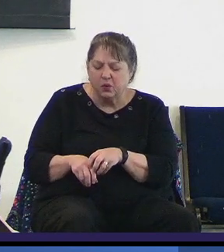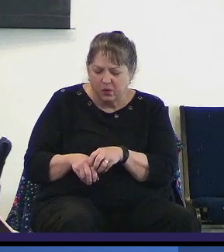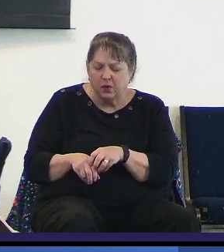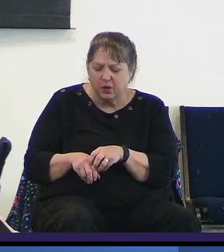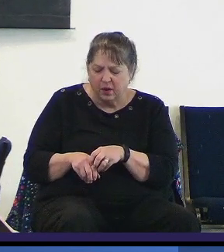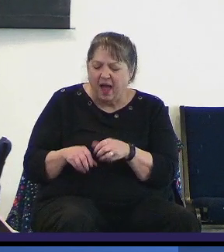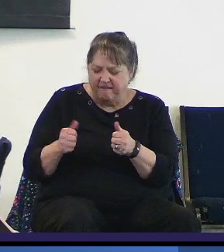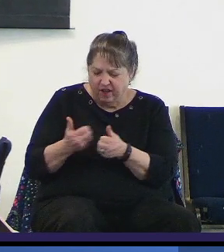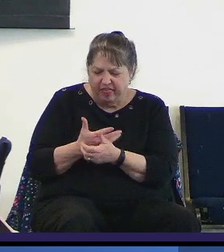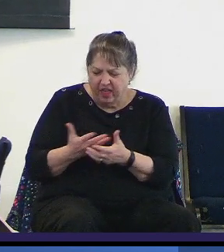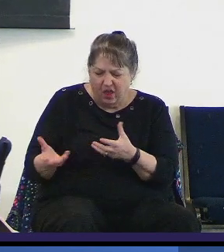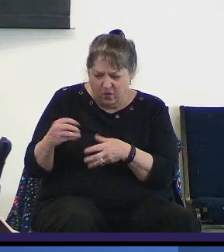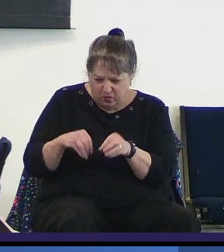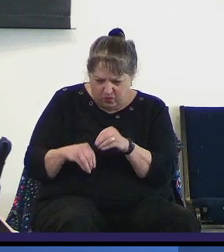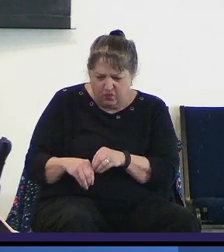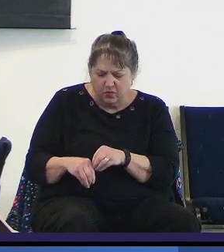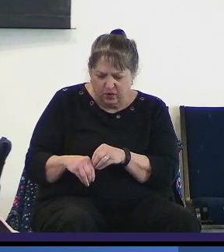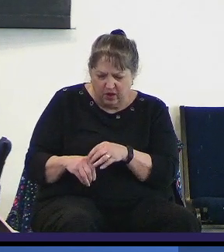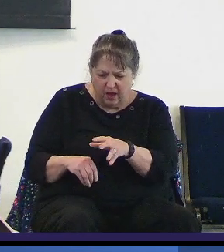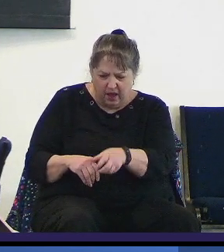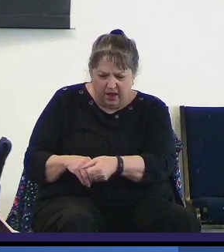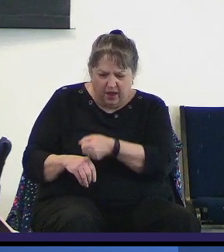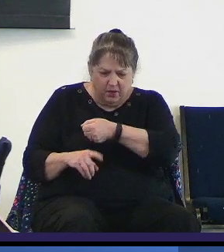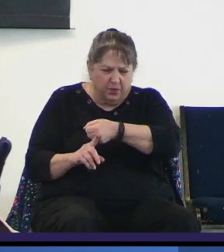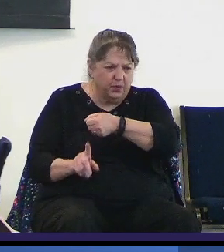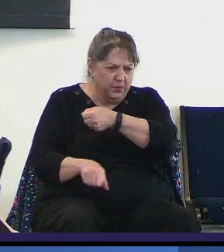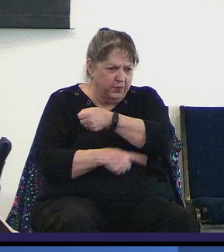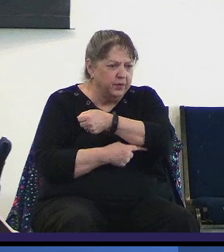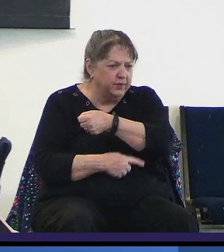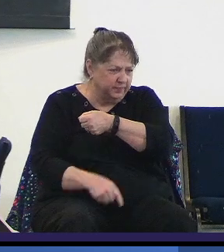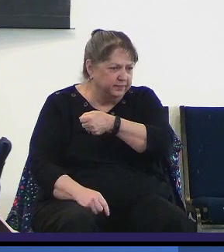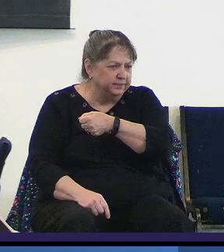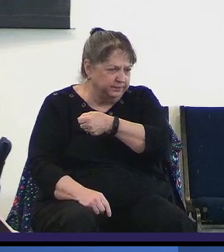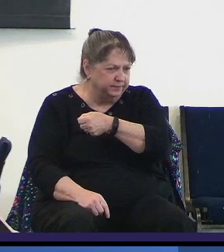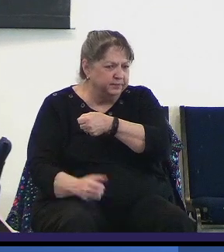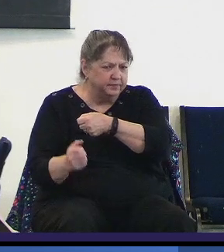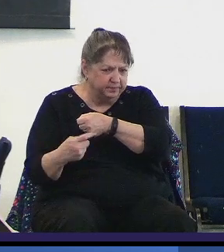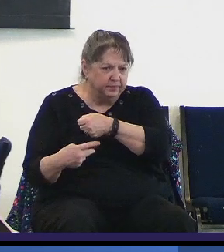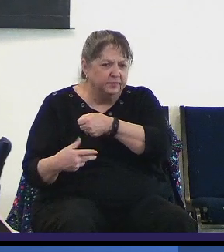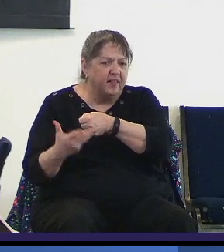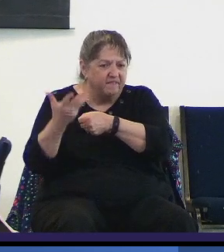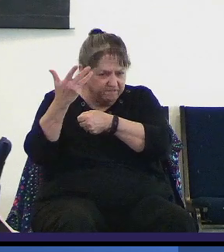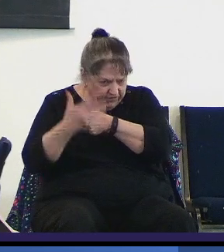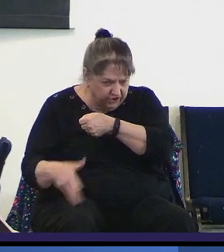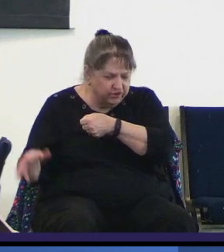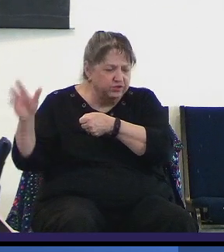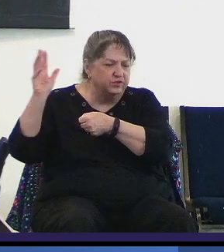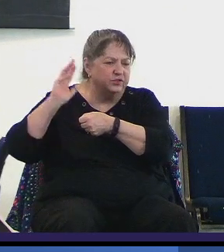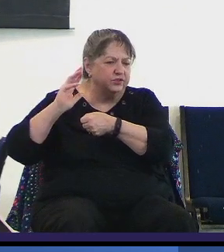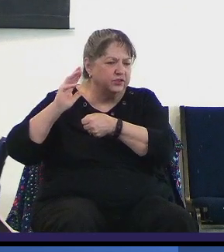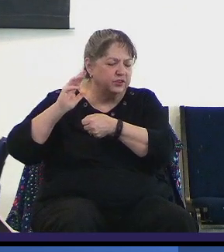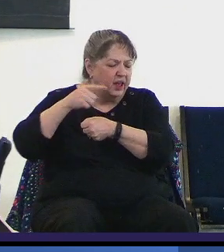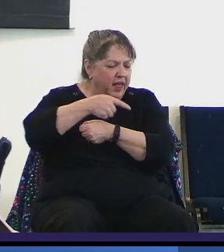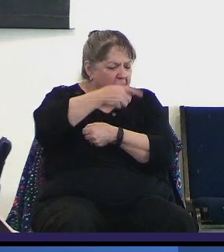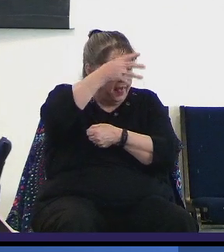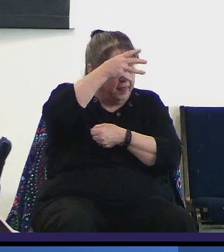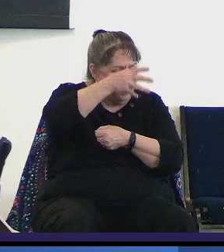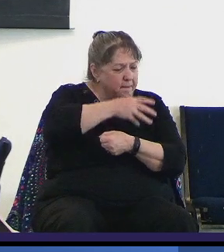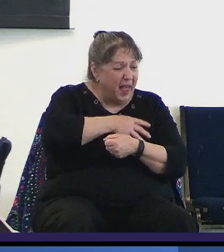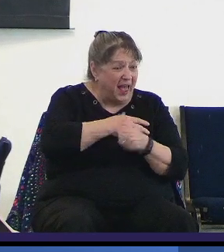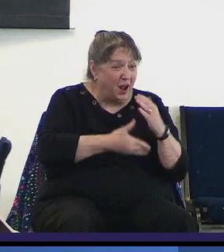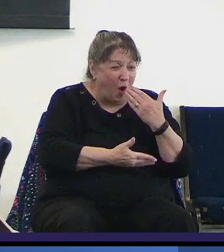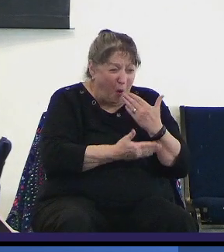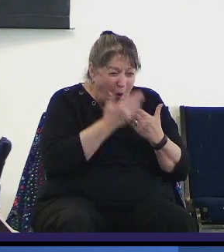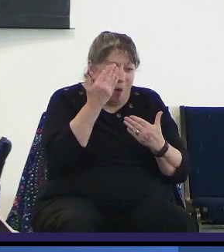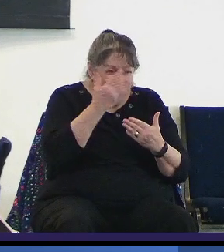packages which could be rescued from amid the hurrying feet. The task was completed, and the traveler was about to